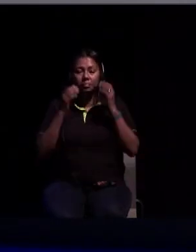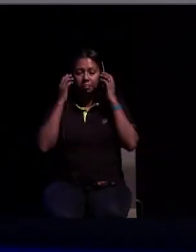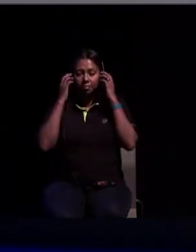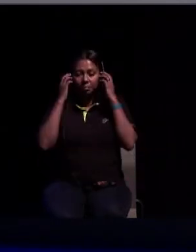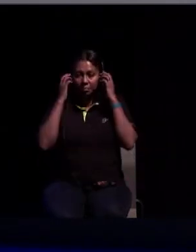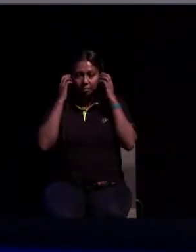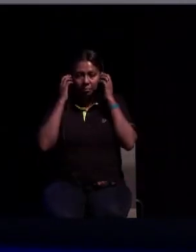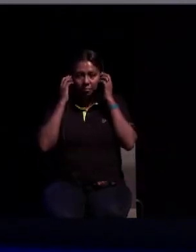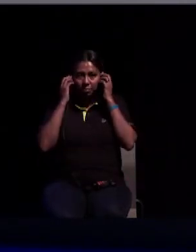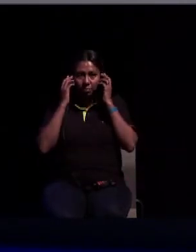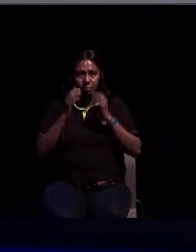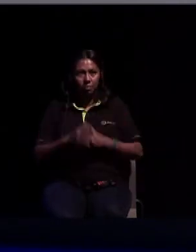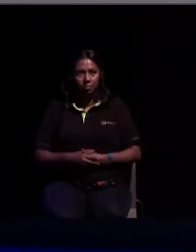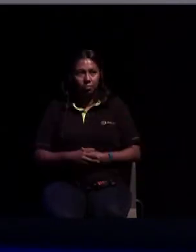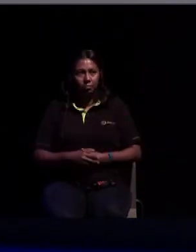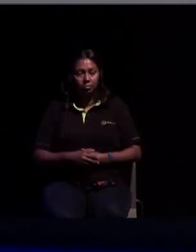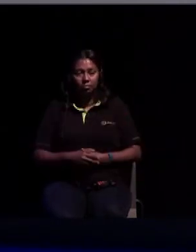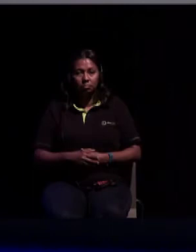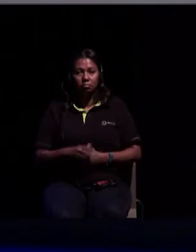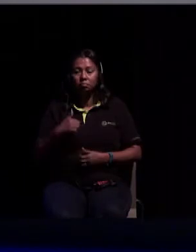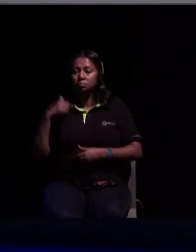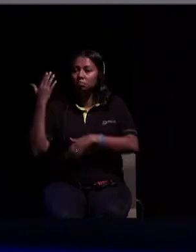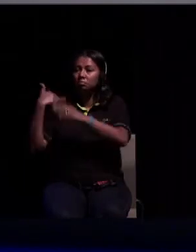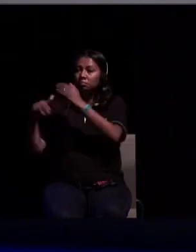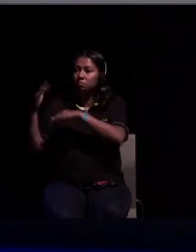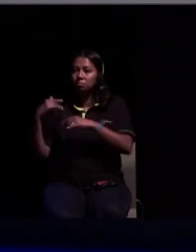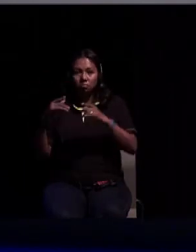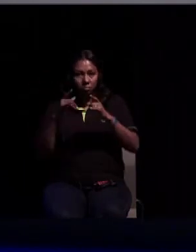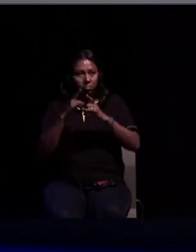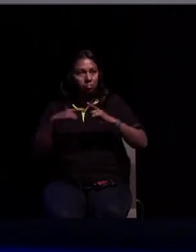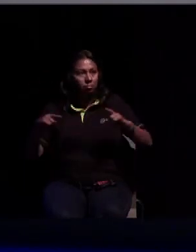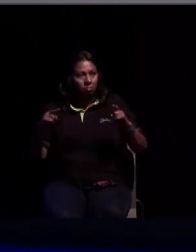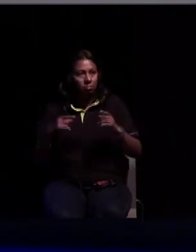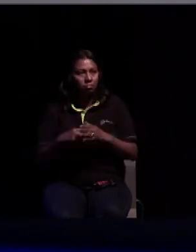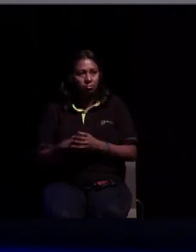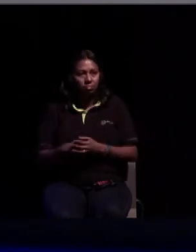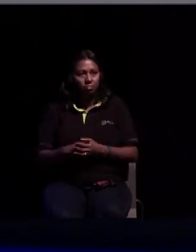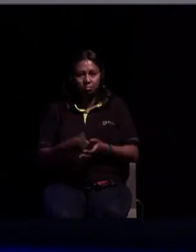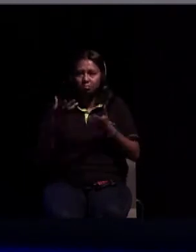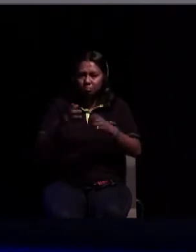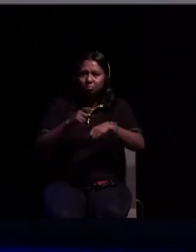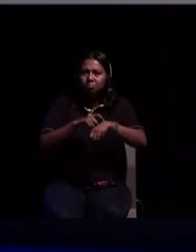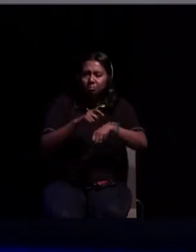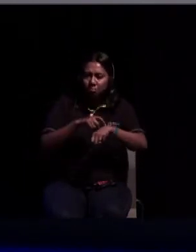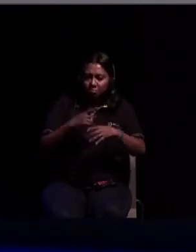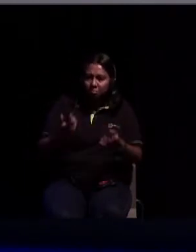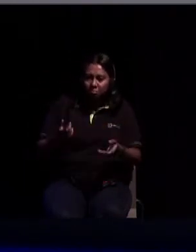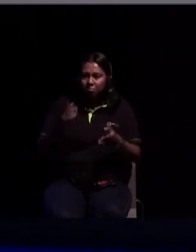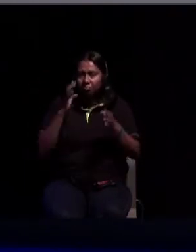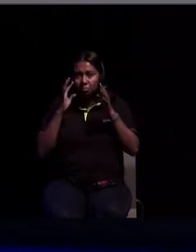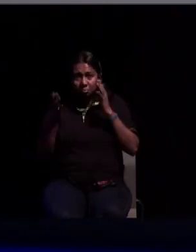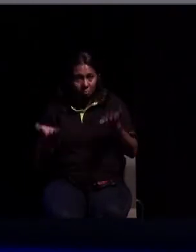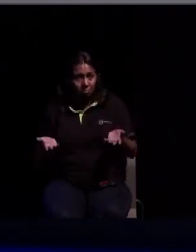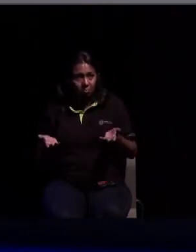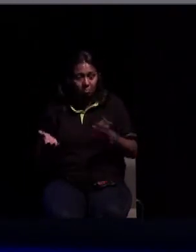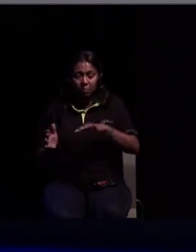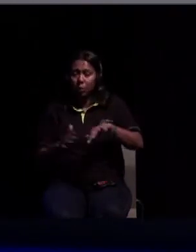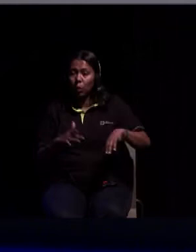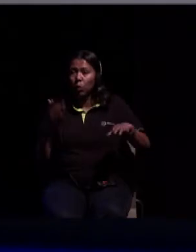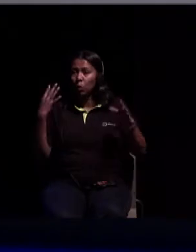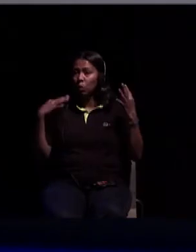summer camp and I learned some things. So that changes my attitude about tourism, that it's not only about the